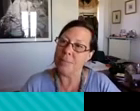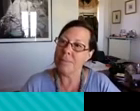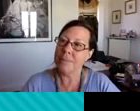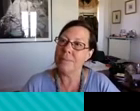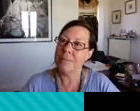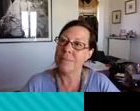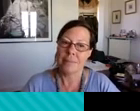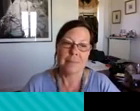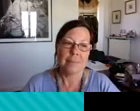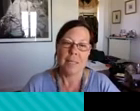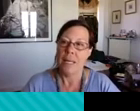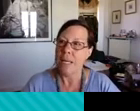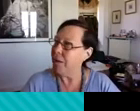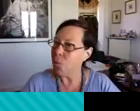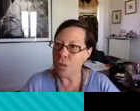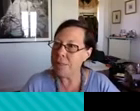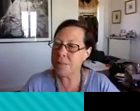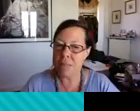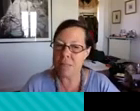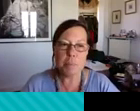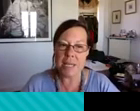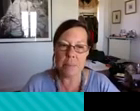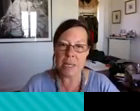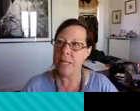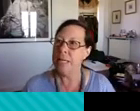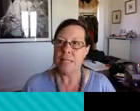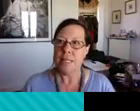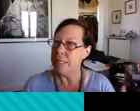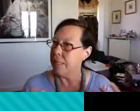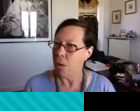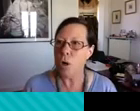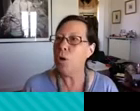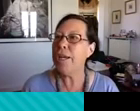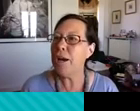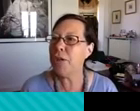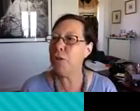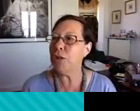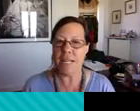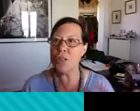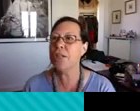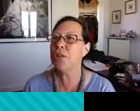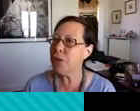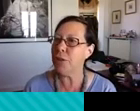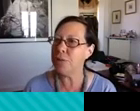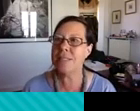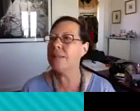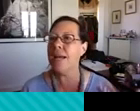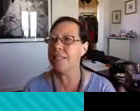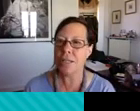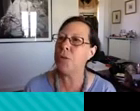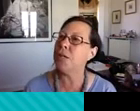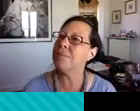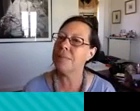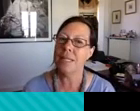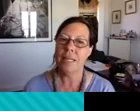hear. In other words, in this pandemic, we're working on a cure. It's going to cure you. Sunlight